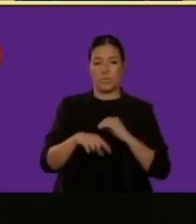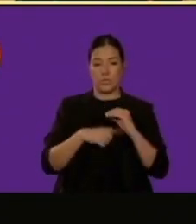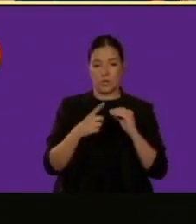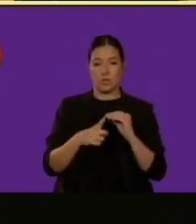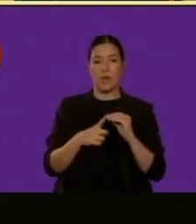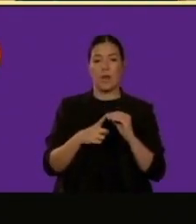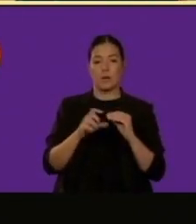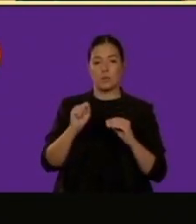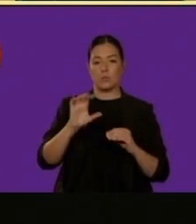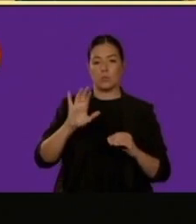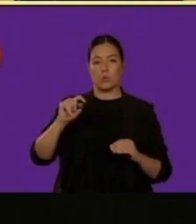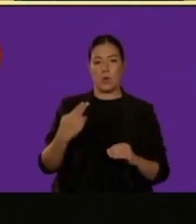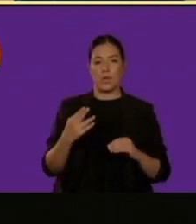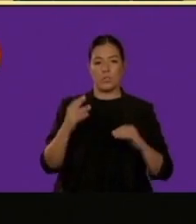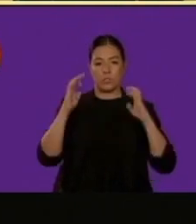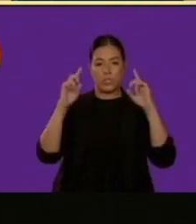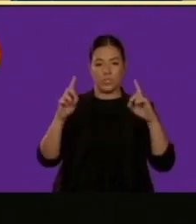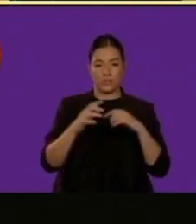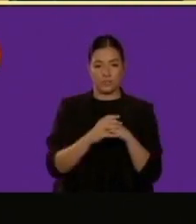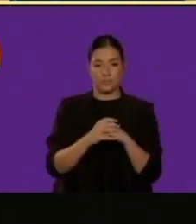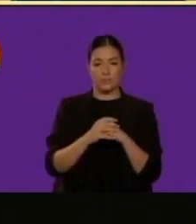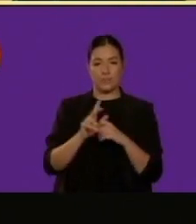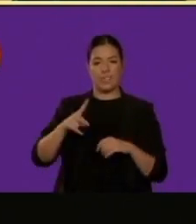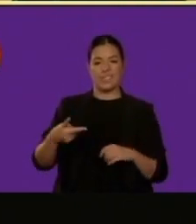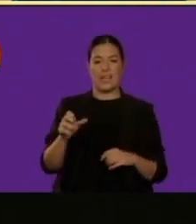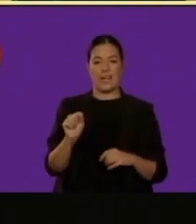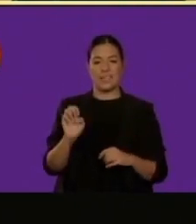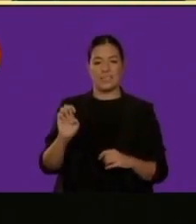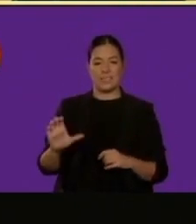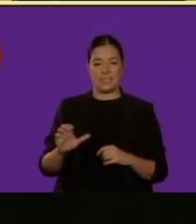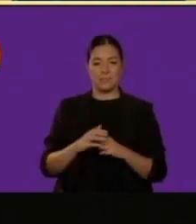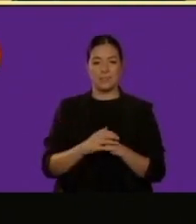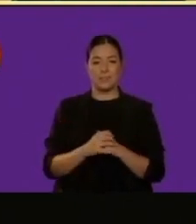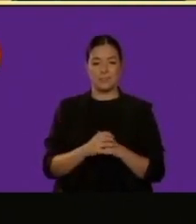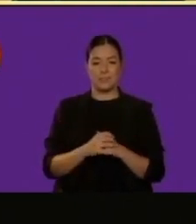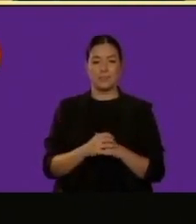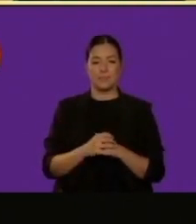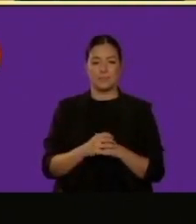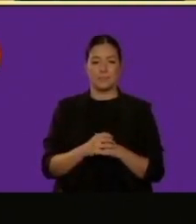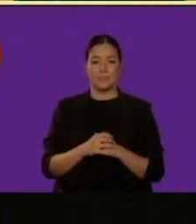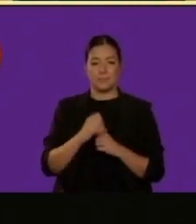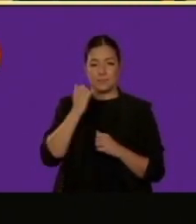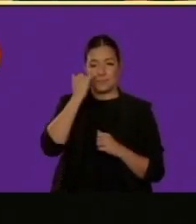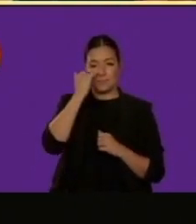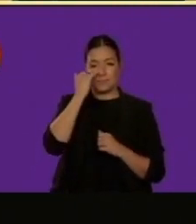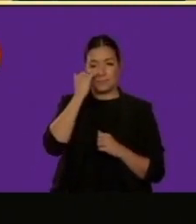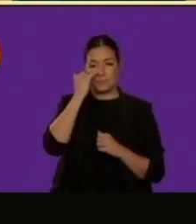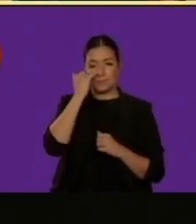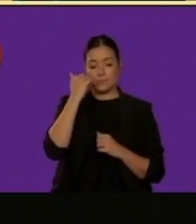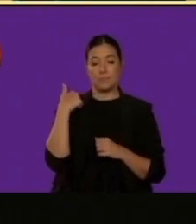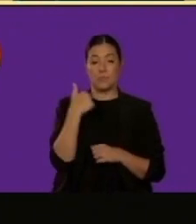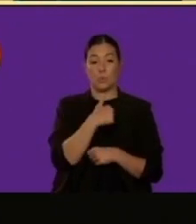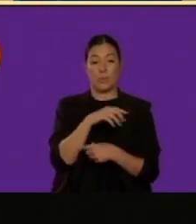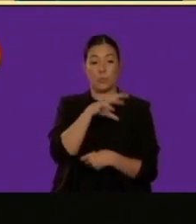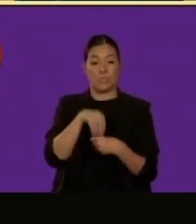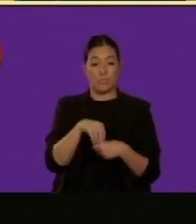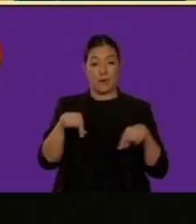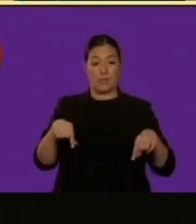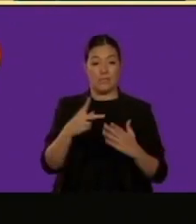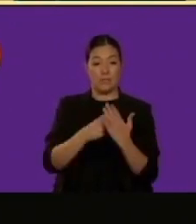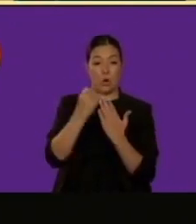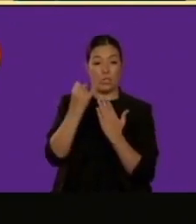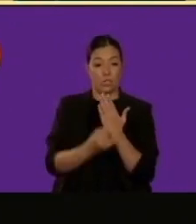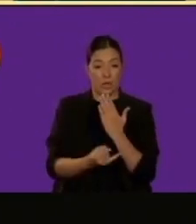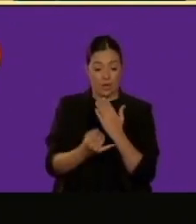first sight, this is a workshop where children use Make and Scratch to create musical instruments, but this